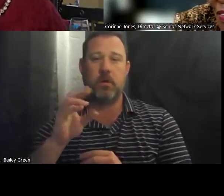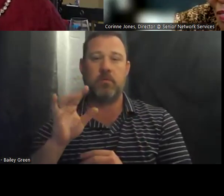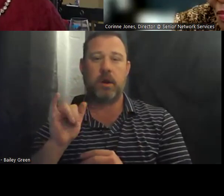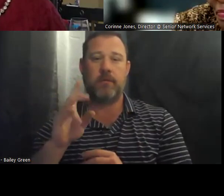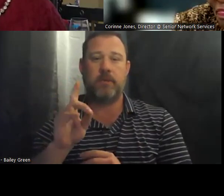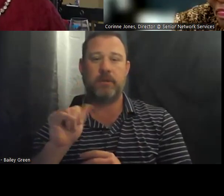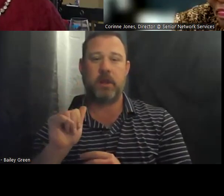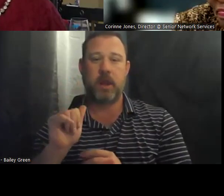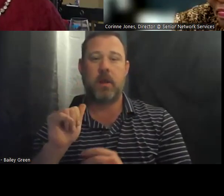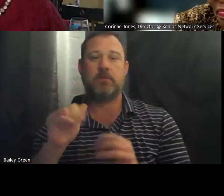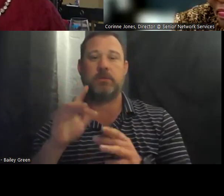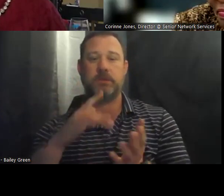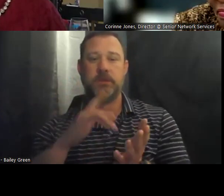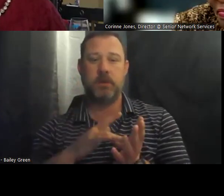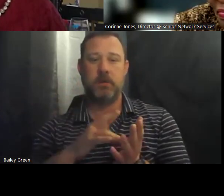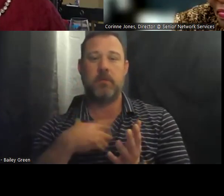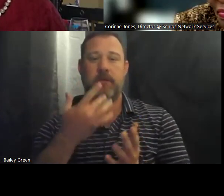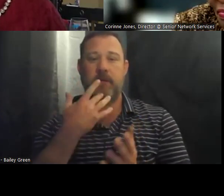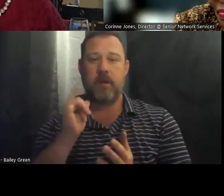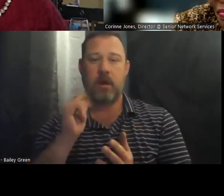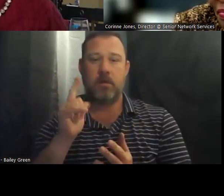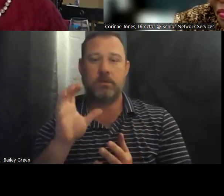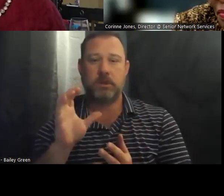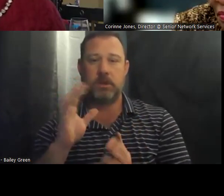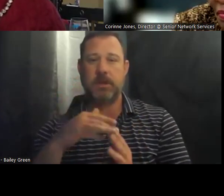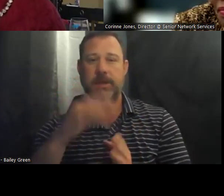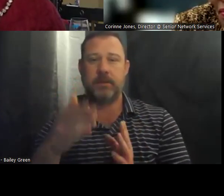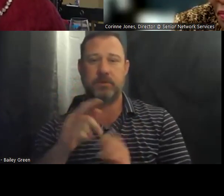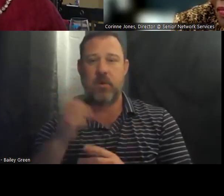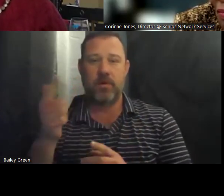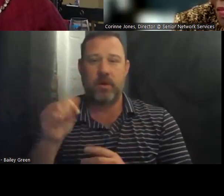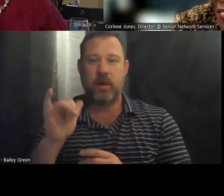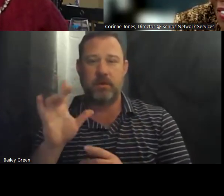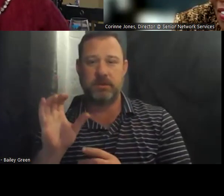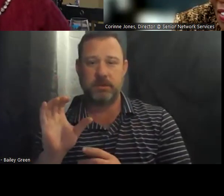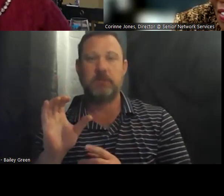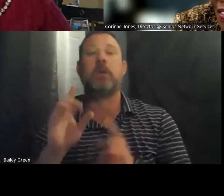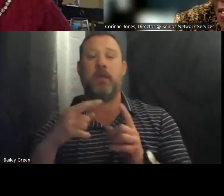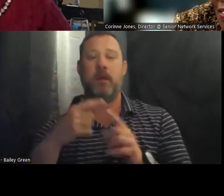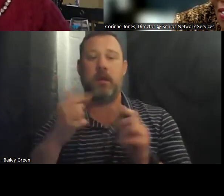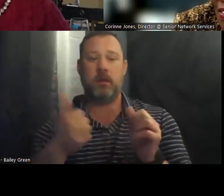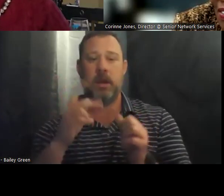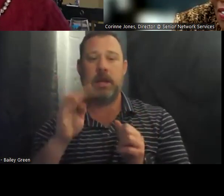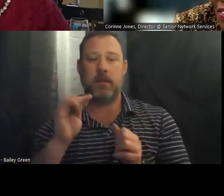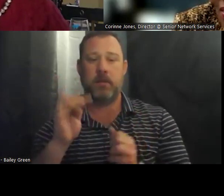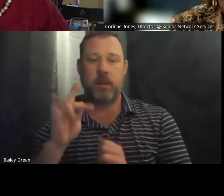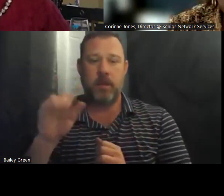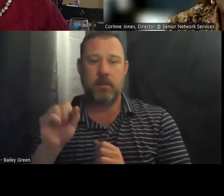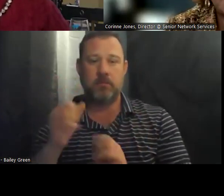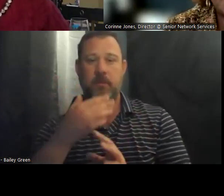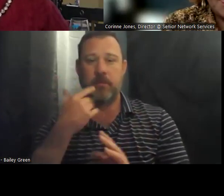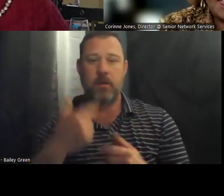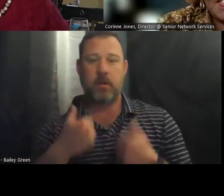Disability Action Center, my favorite ILC, next to all the other ILCs, and then followed by Kim Mills from A Better